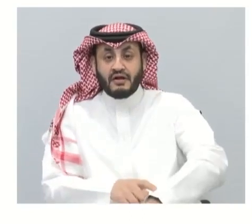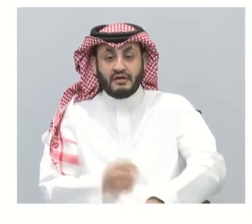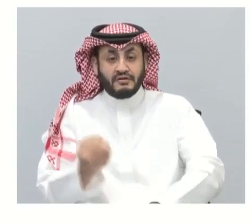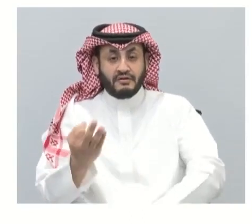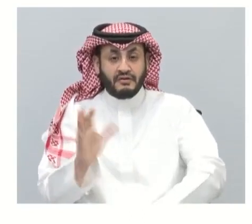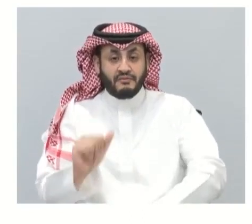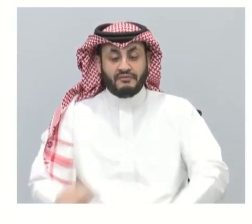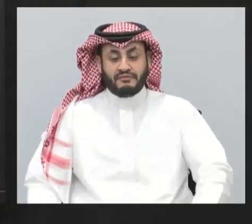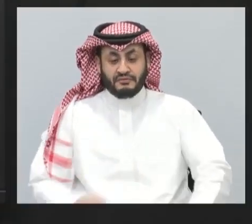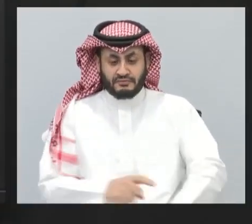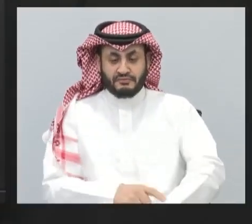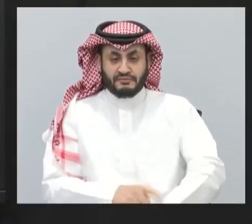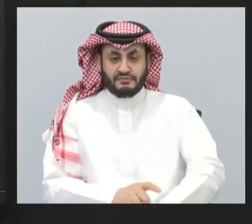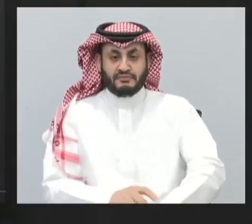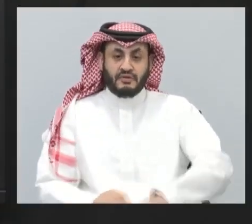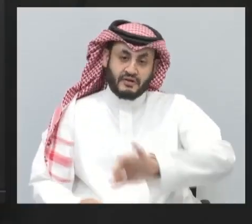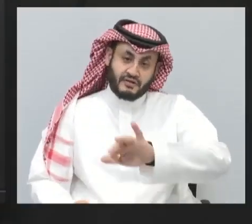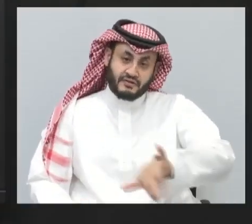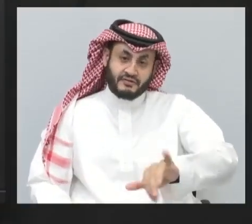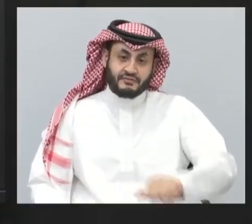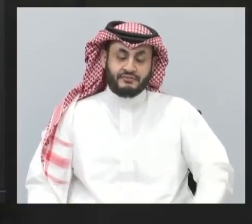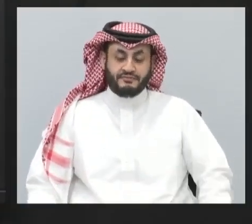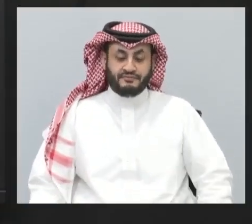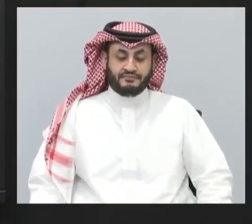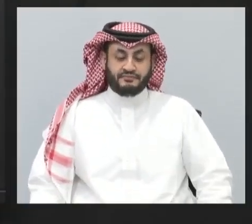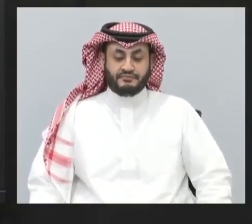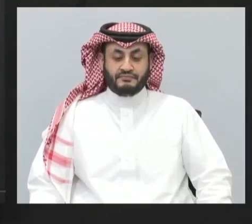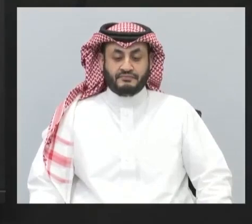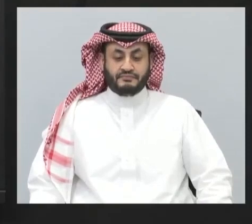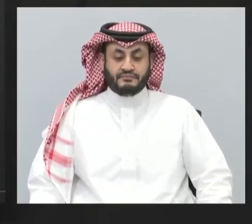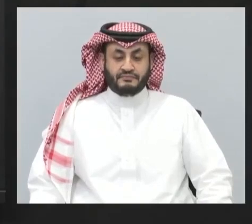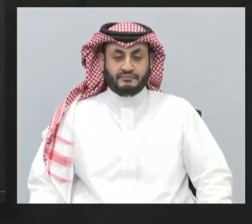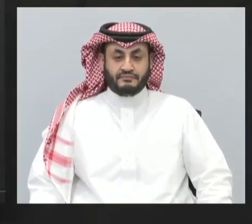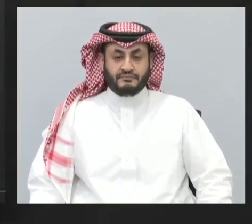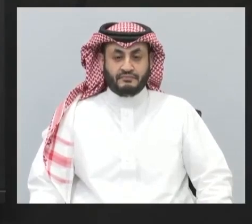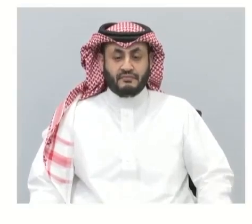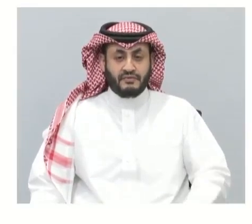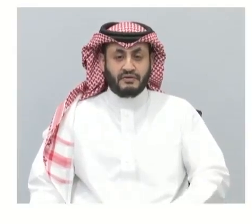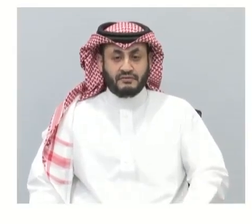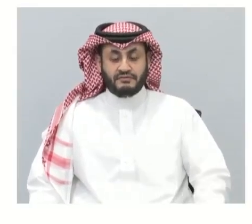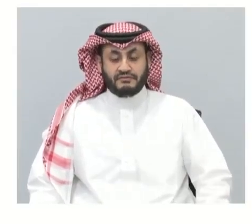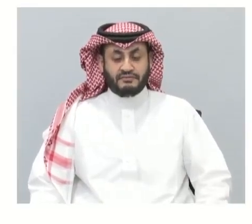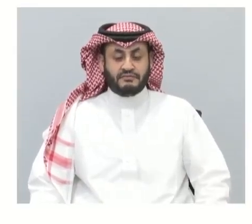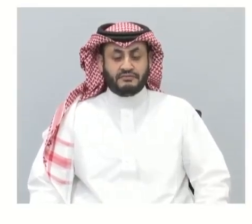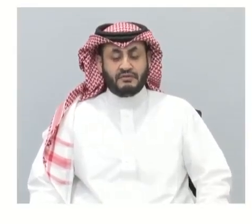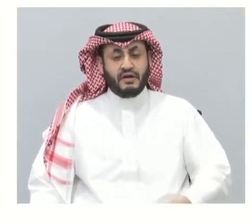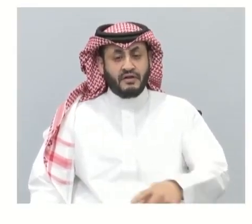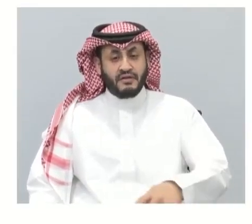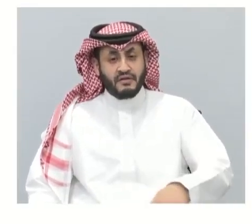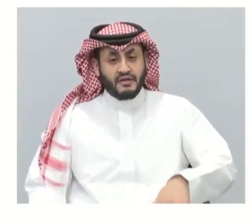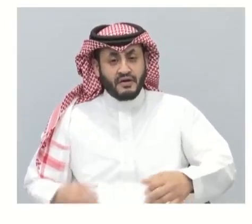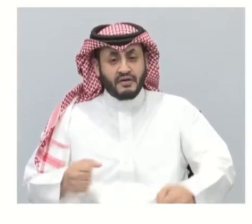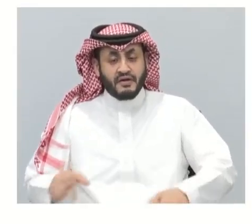I focus here on the duration of time. How long? They are skiing in here. Have you